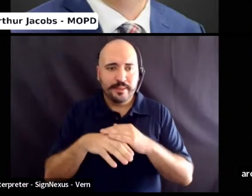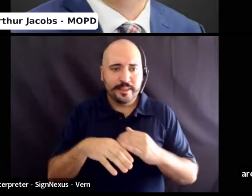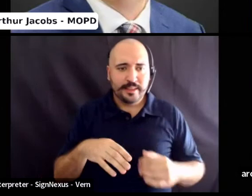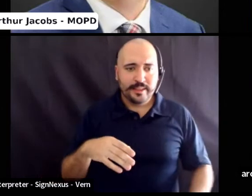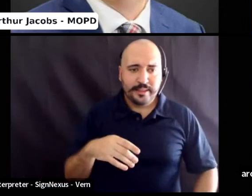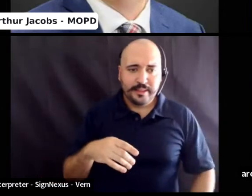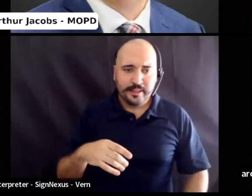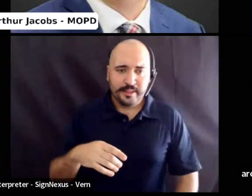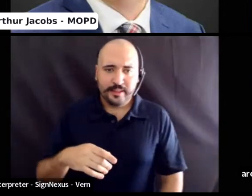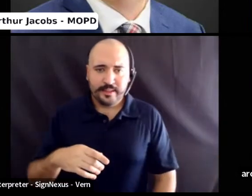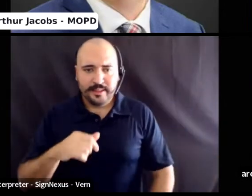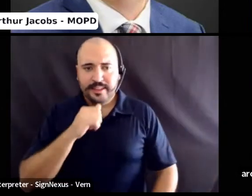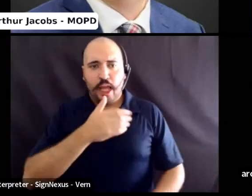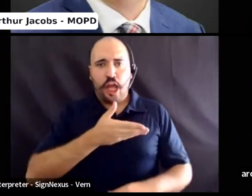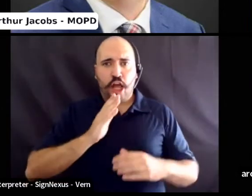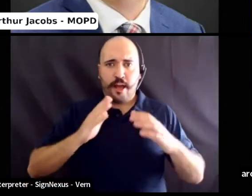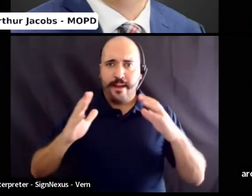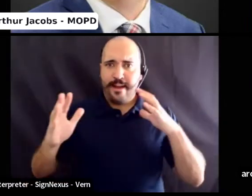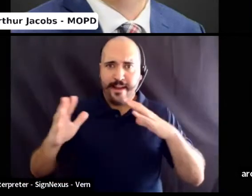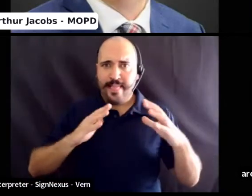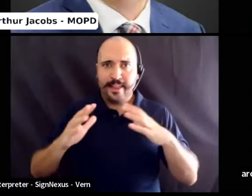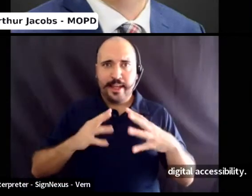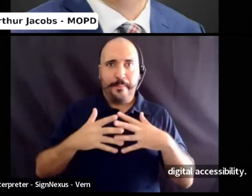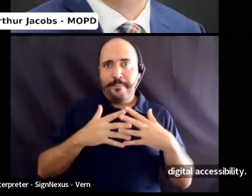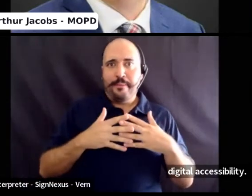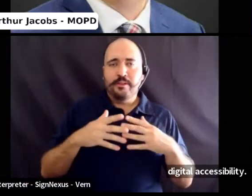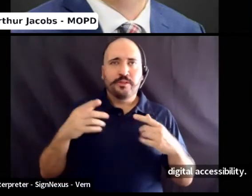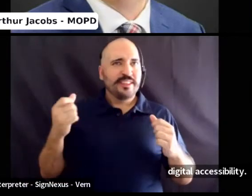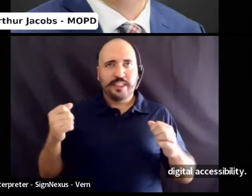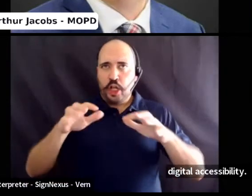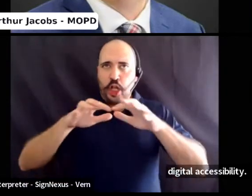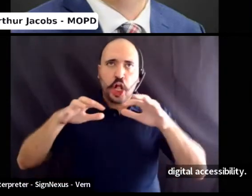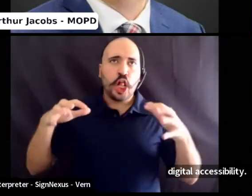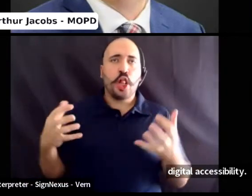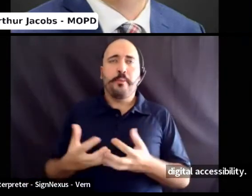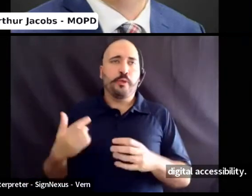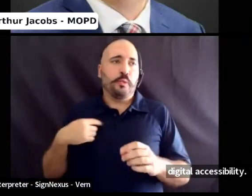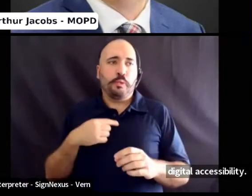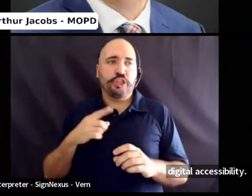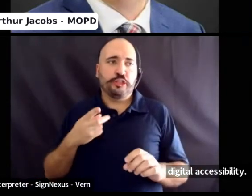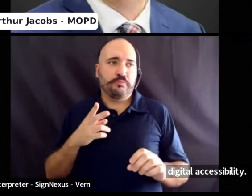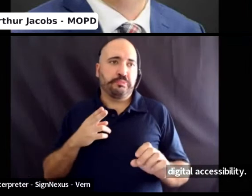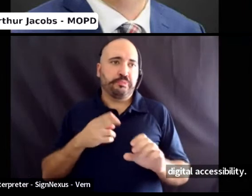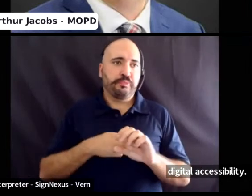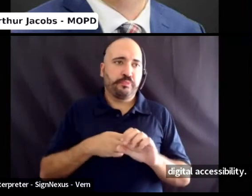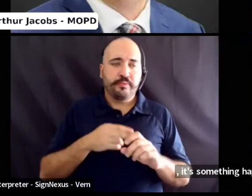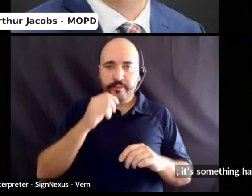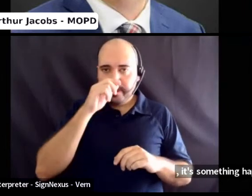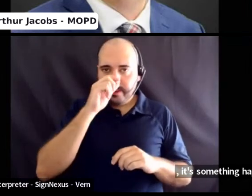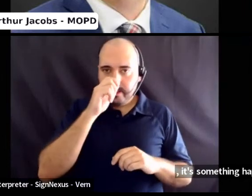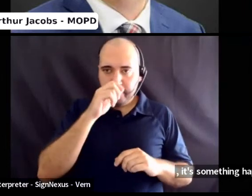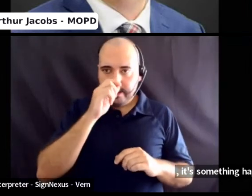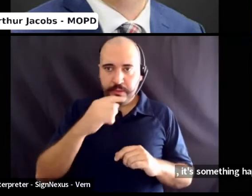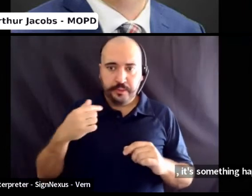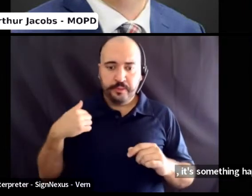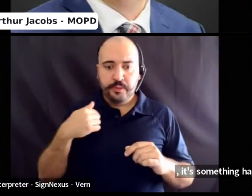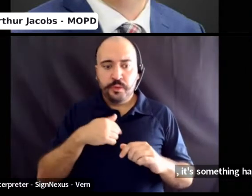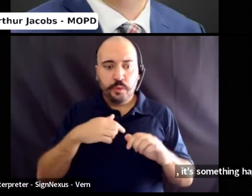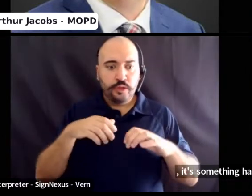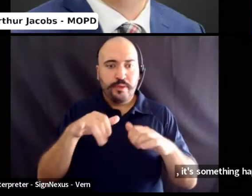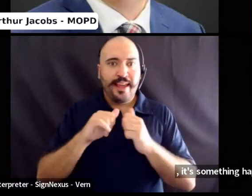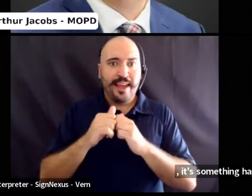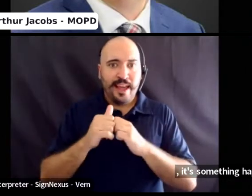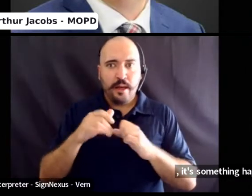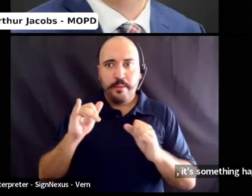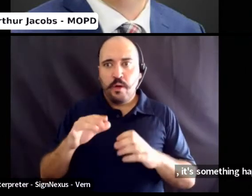holiday, so to speak. It's something that is happening globally, and we are participating in. We do that by organizing the